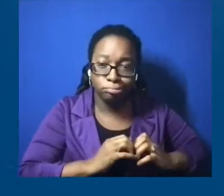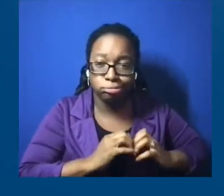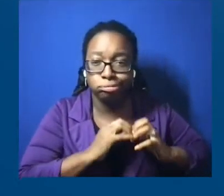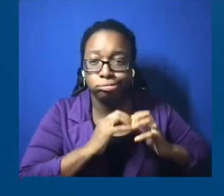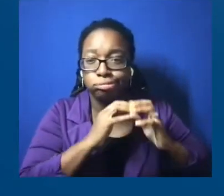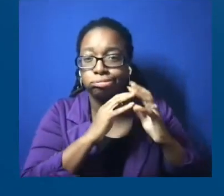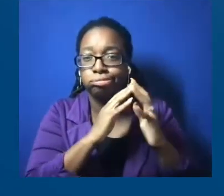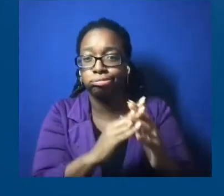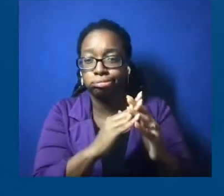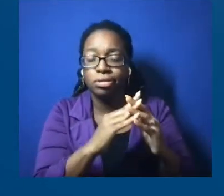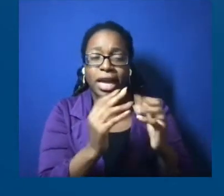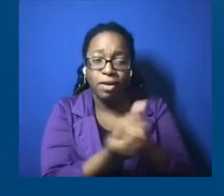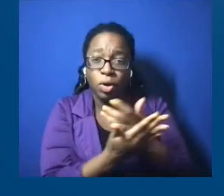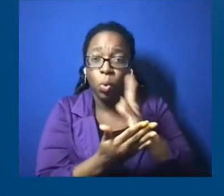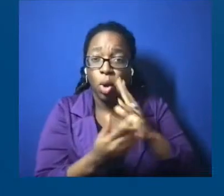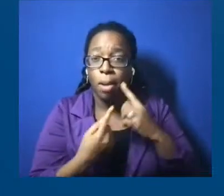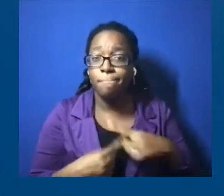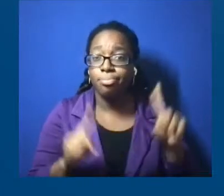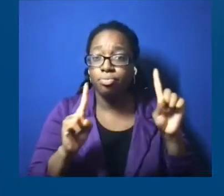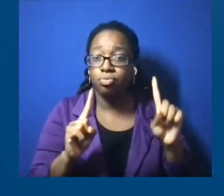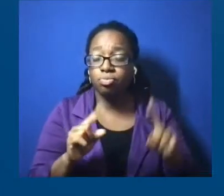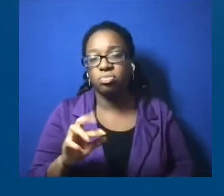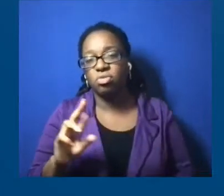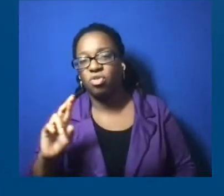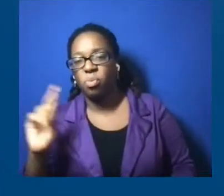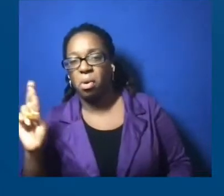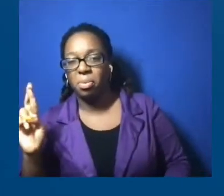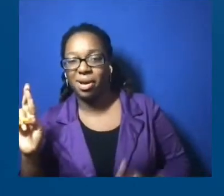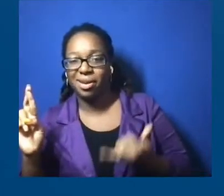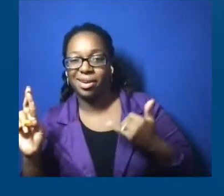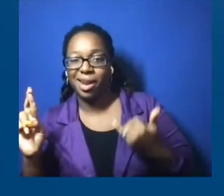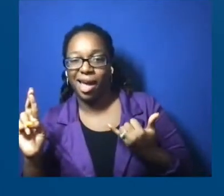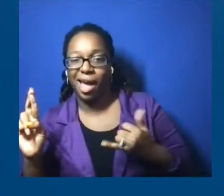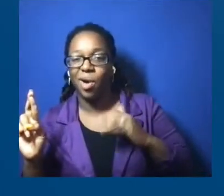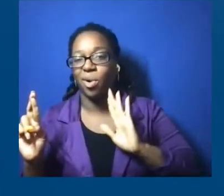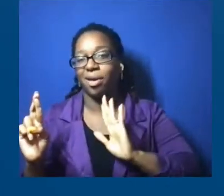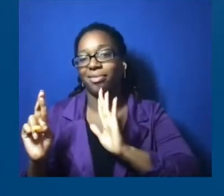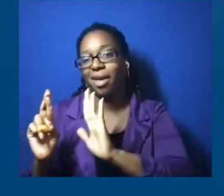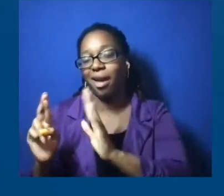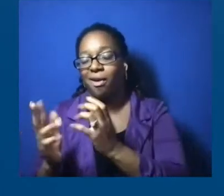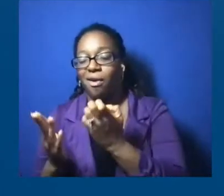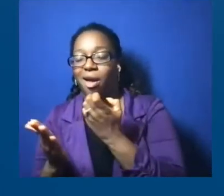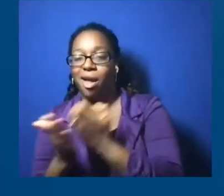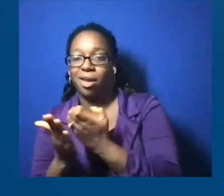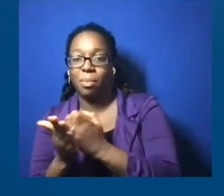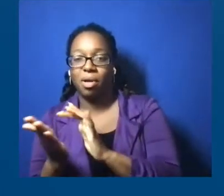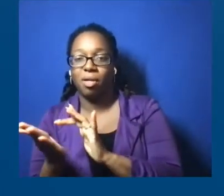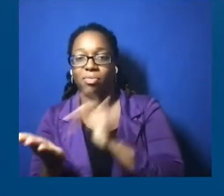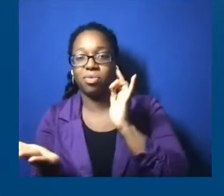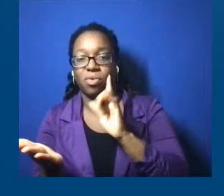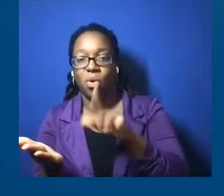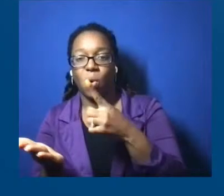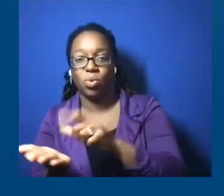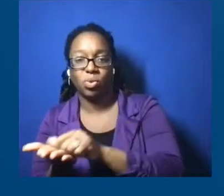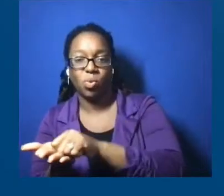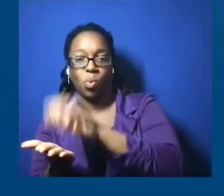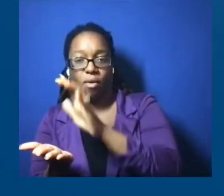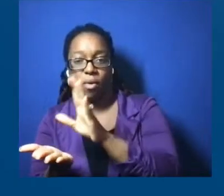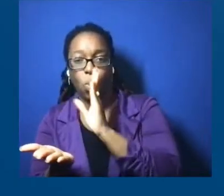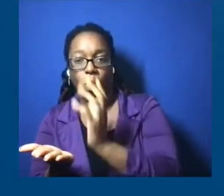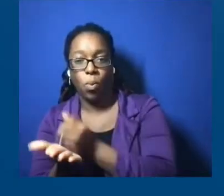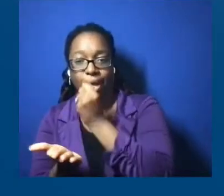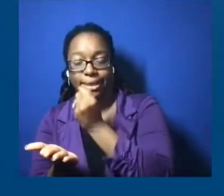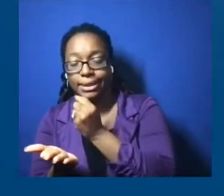well. Republicans are doubling down on their MAGA trickle-down economics that benefits the very wealthy, failed the